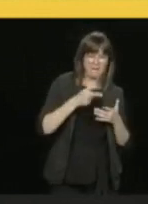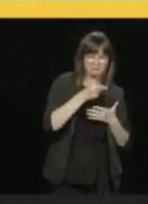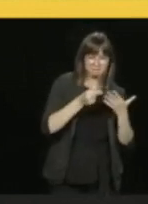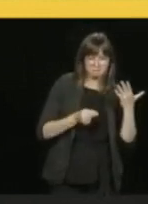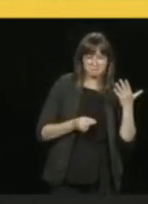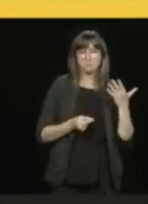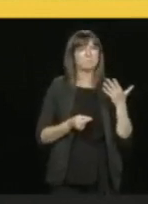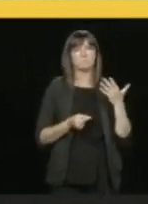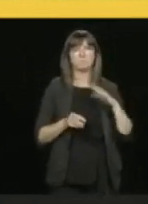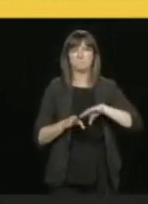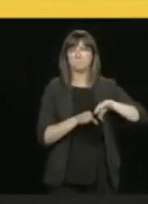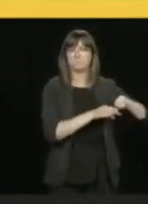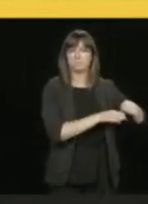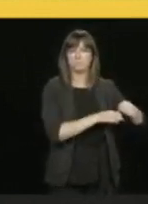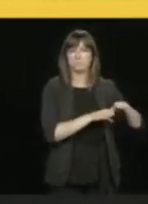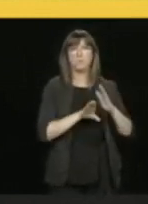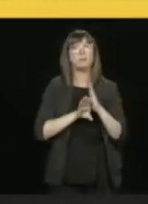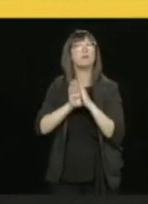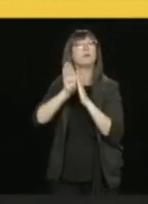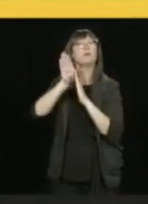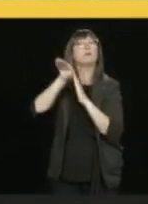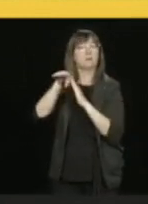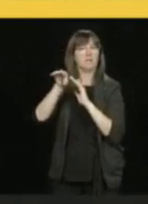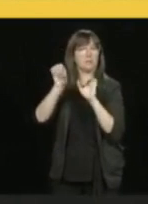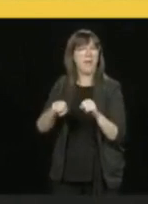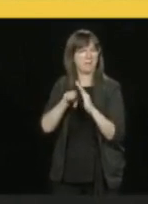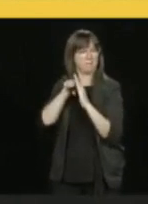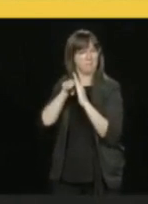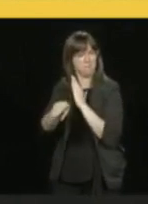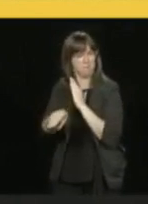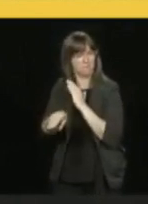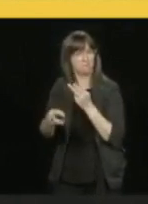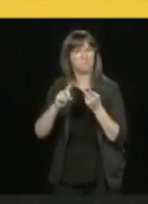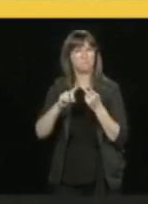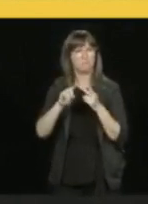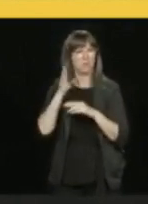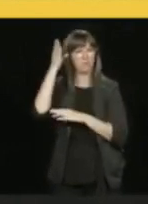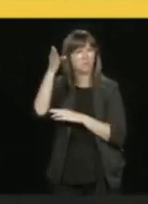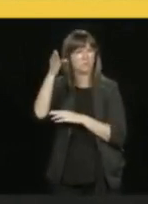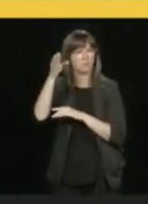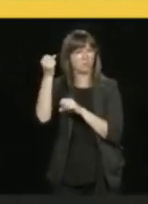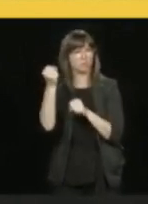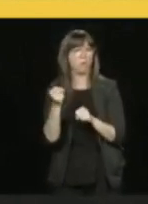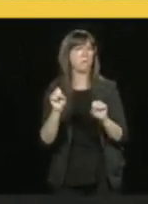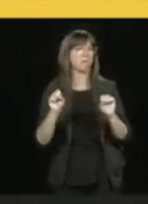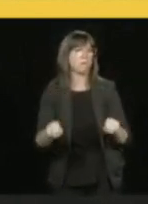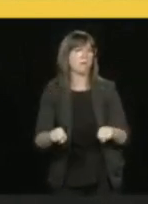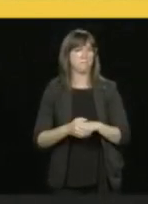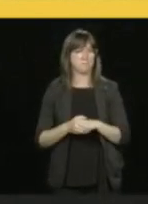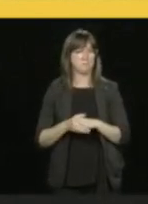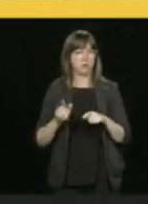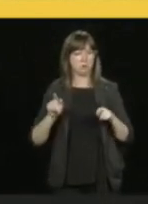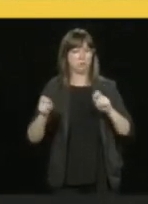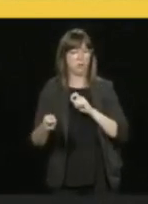can bend the curve. We can build a stronger future. We can define the change.